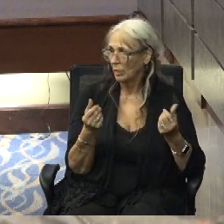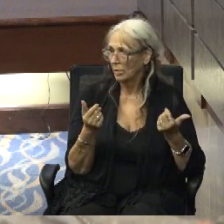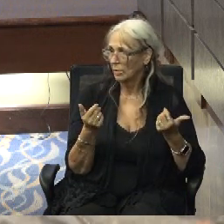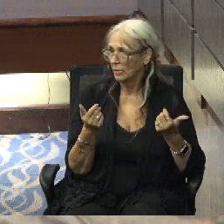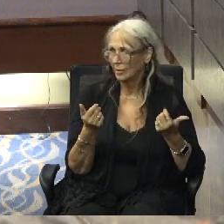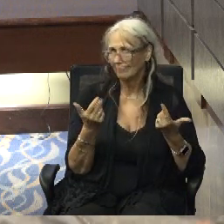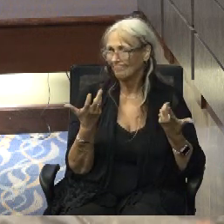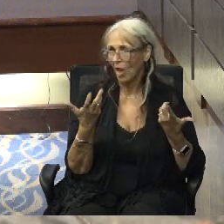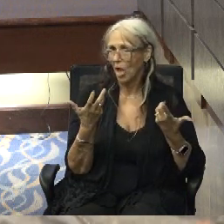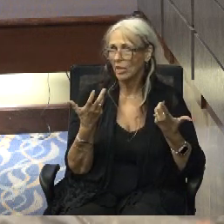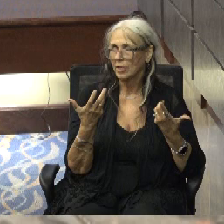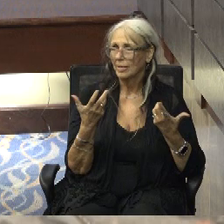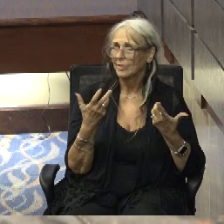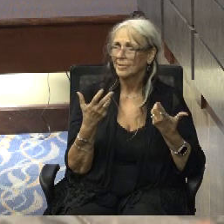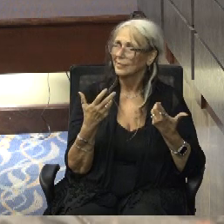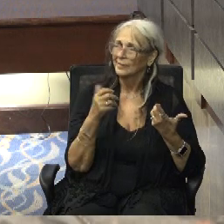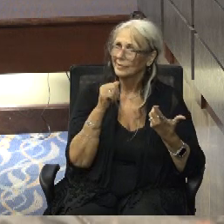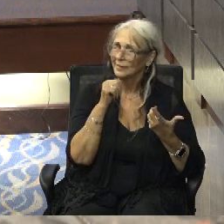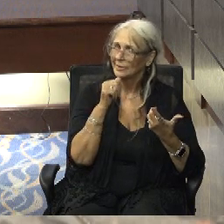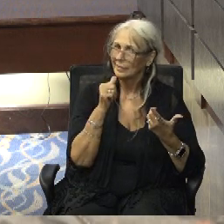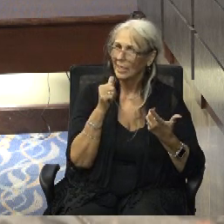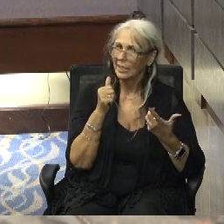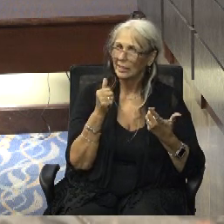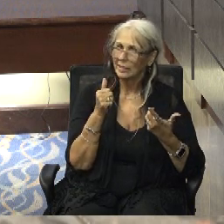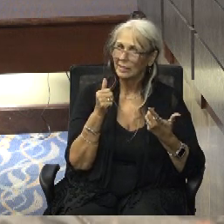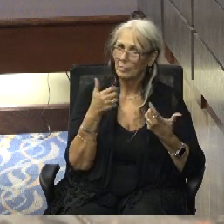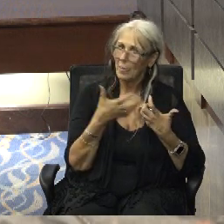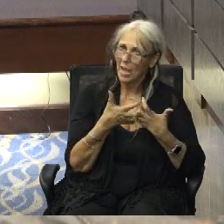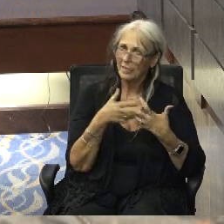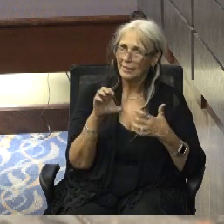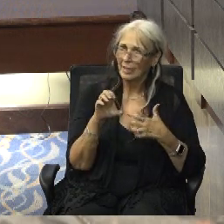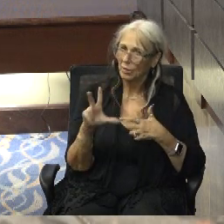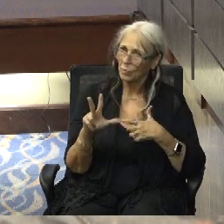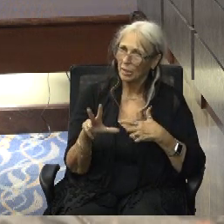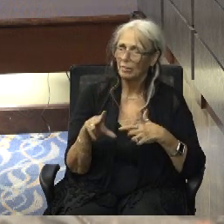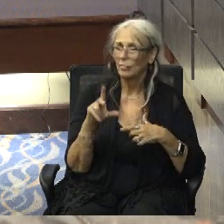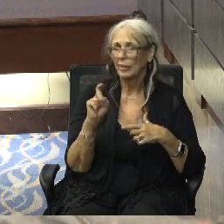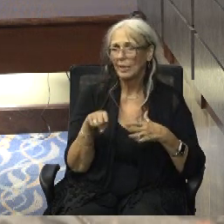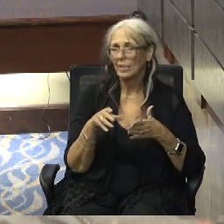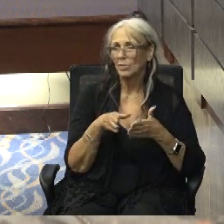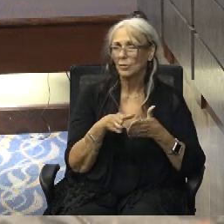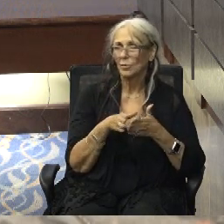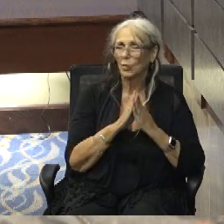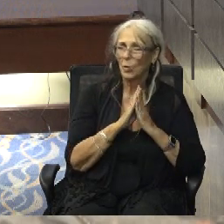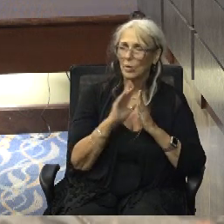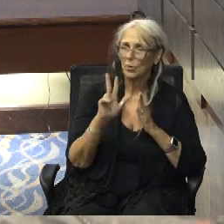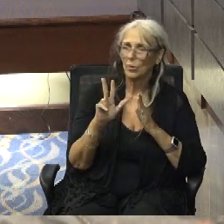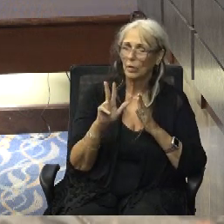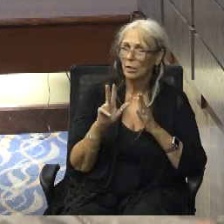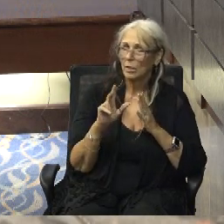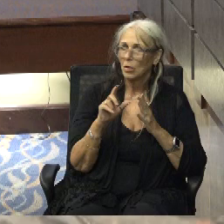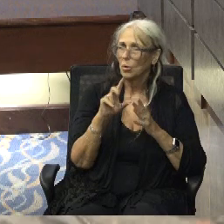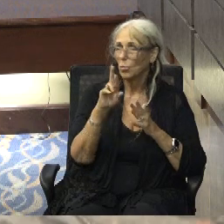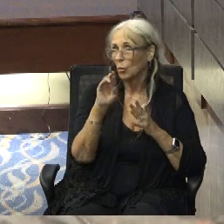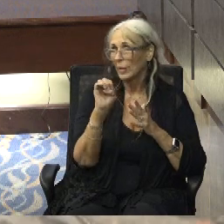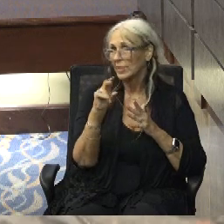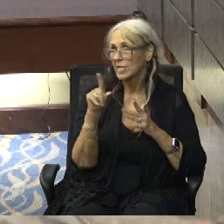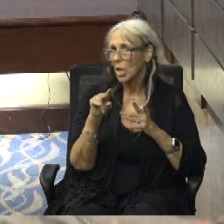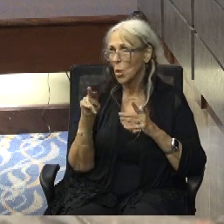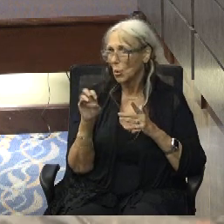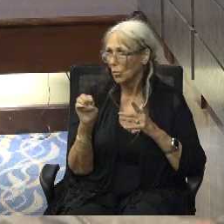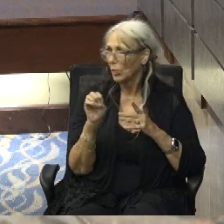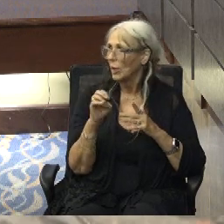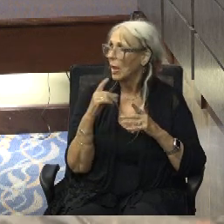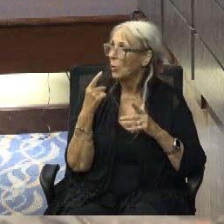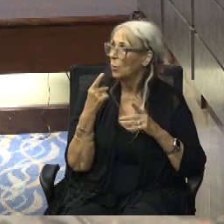of conformance with the C3, so the applicant wanted to request rezoning to bring them into compliance. So one of them is this home